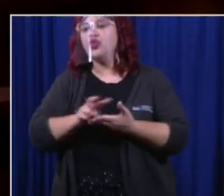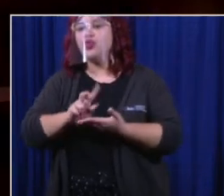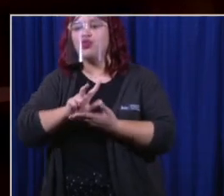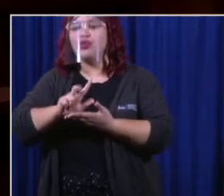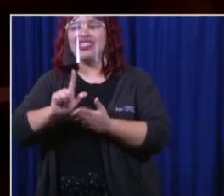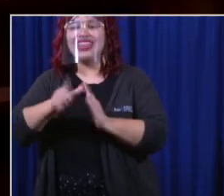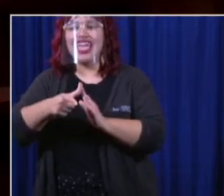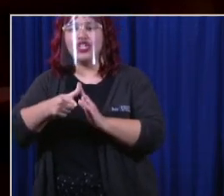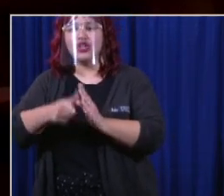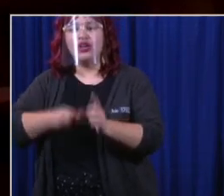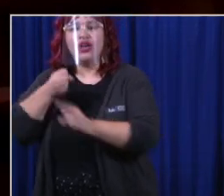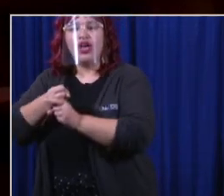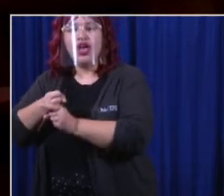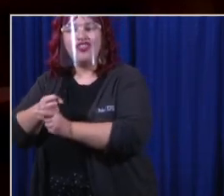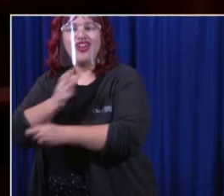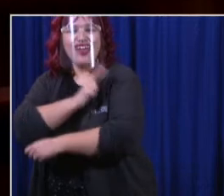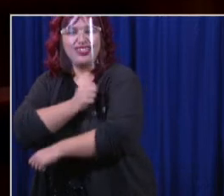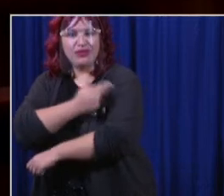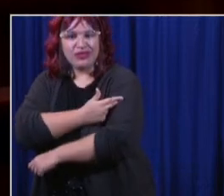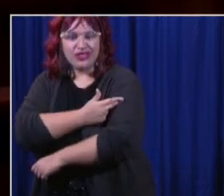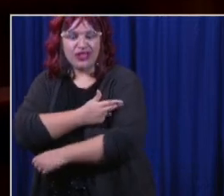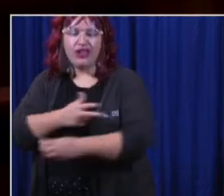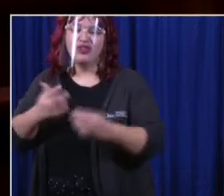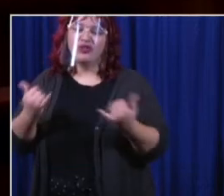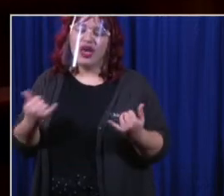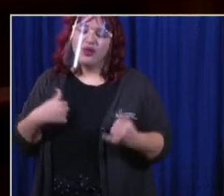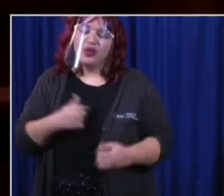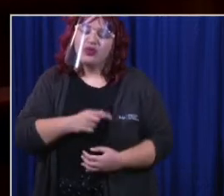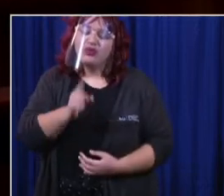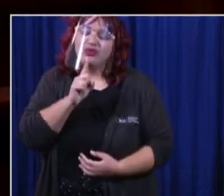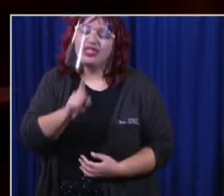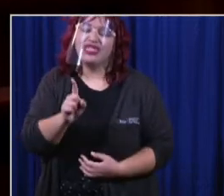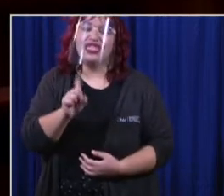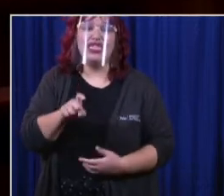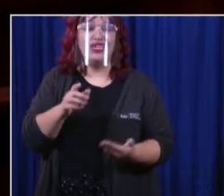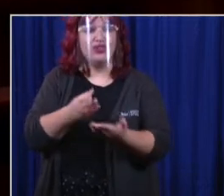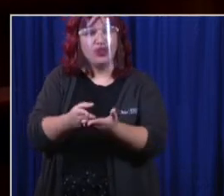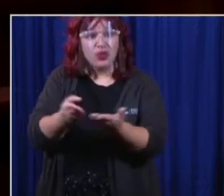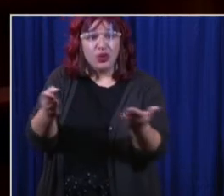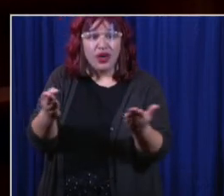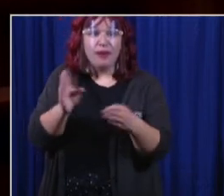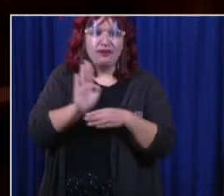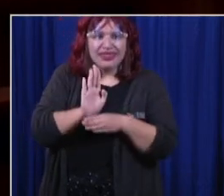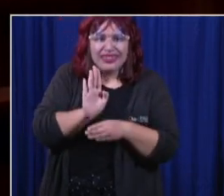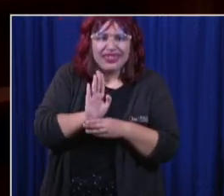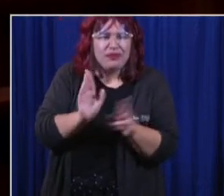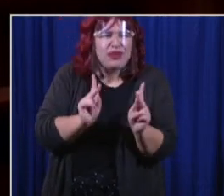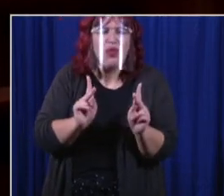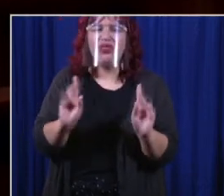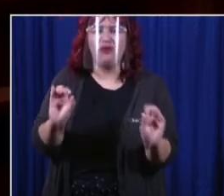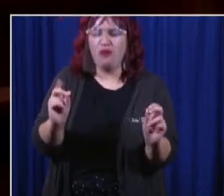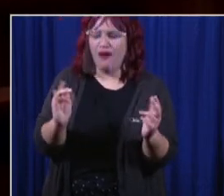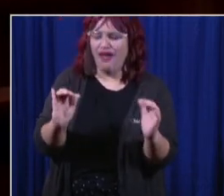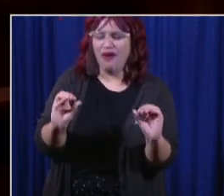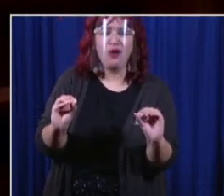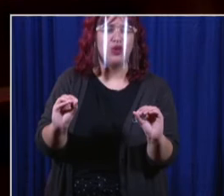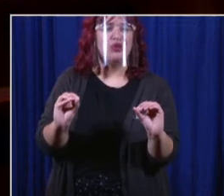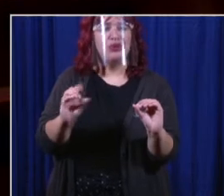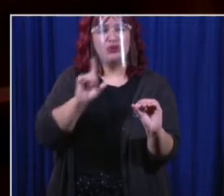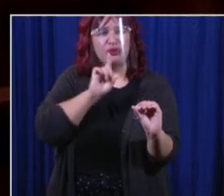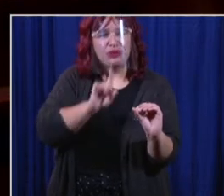we need the citizens of Ohio to really do the exact same things that they did back in the spring, things they did over the summer, to